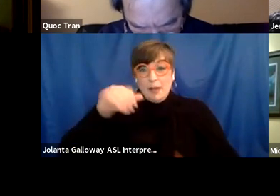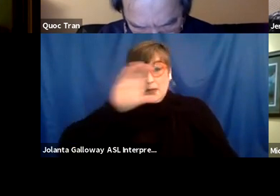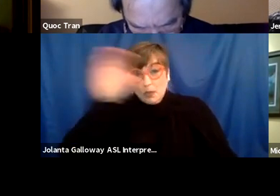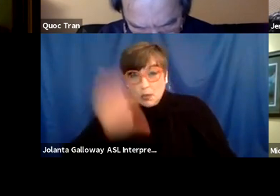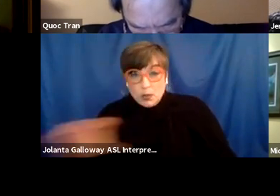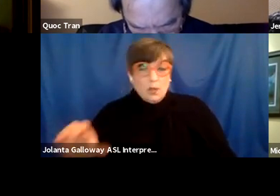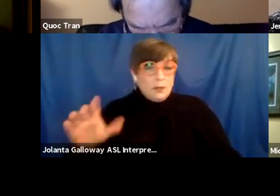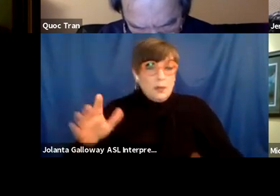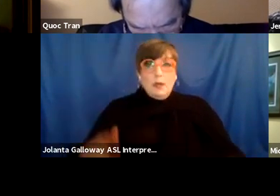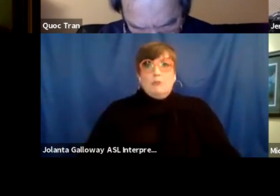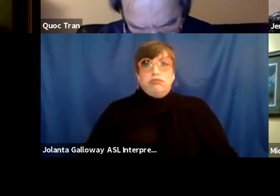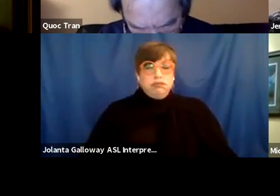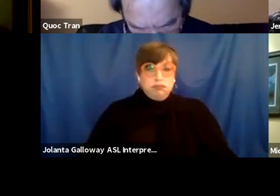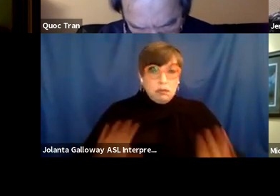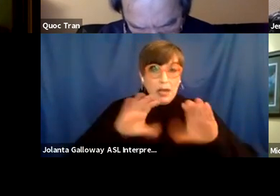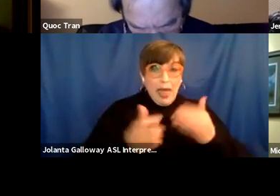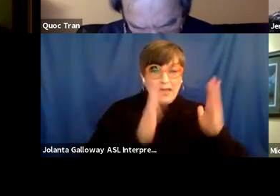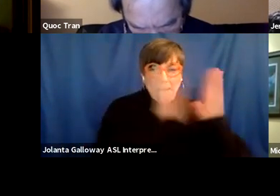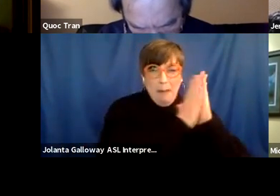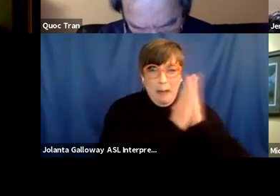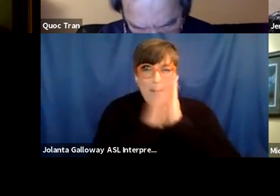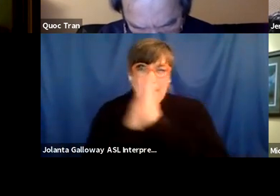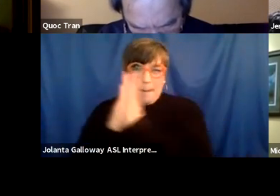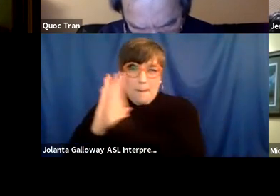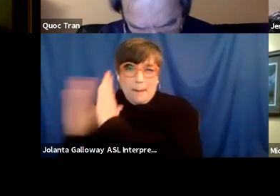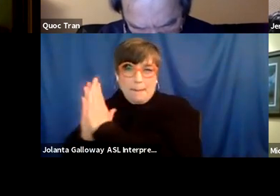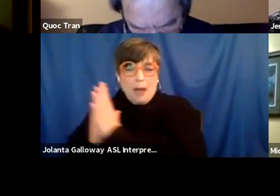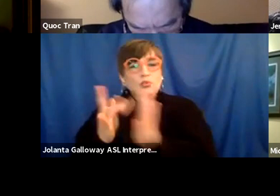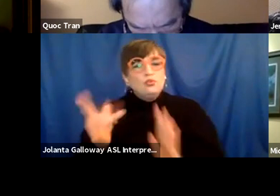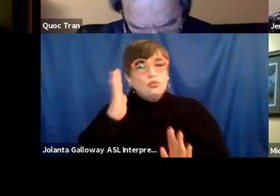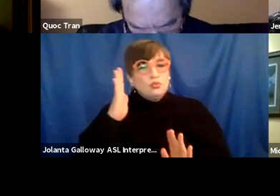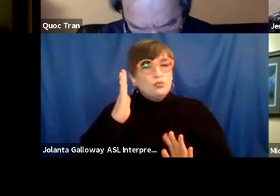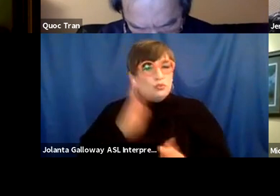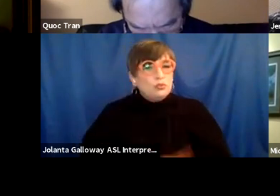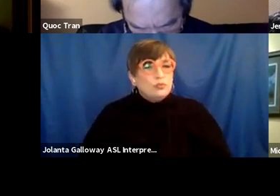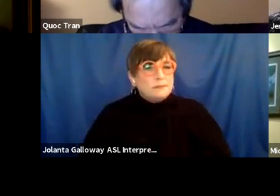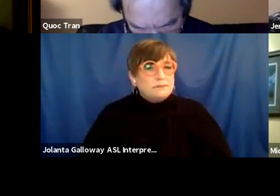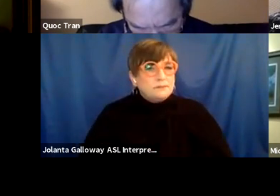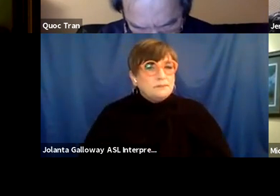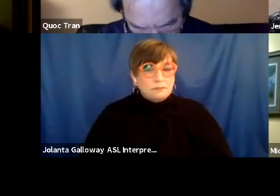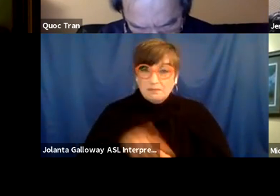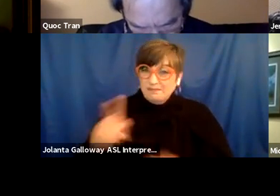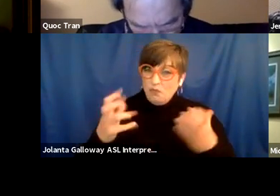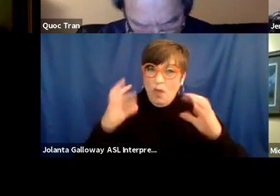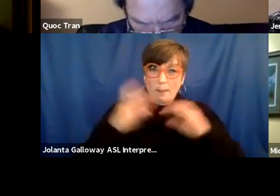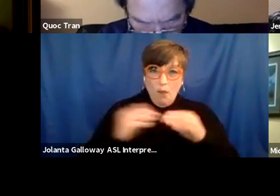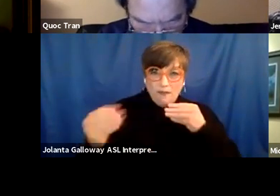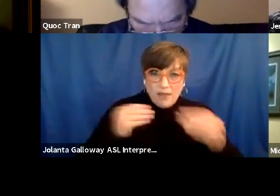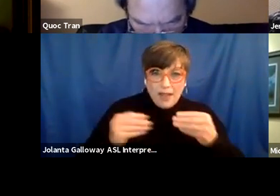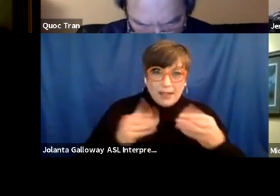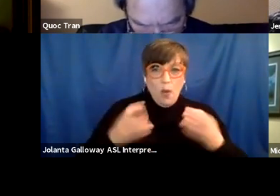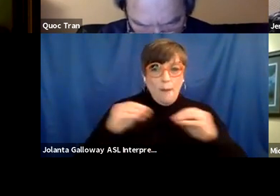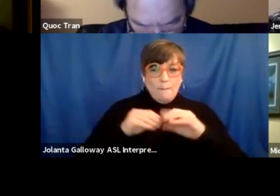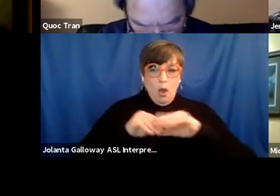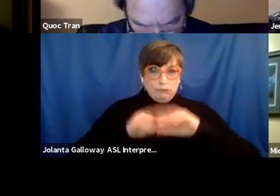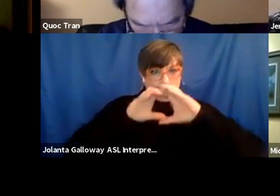know, back-to-back classes is a struggle for them. They want flexible schedules so that